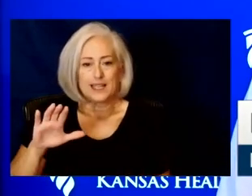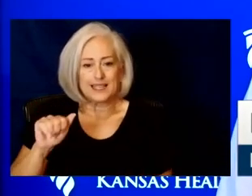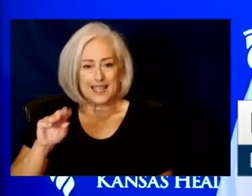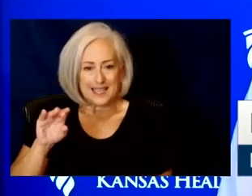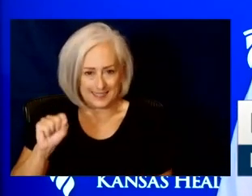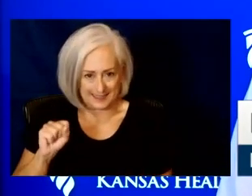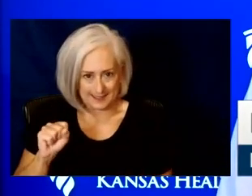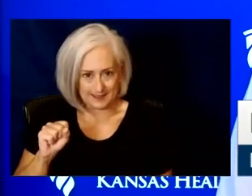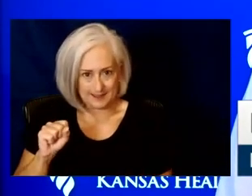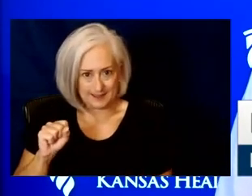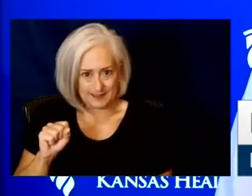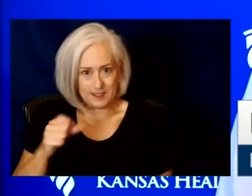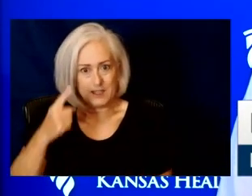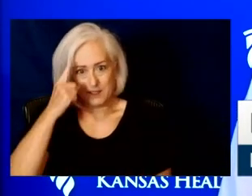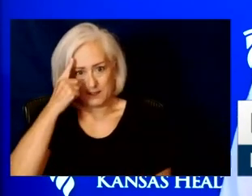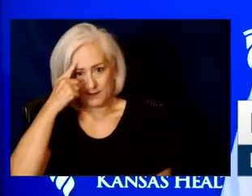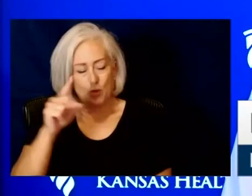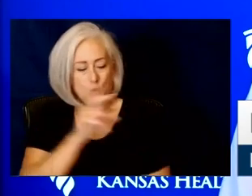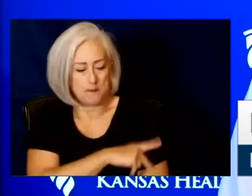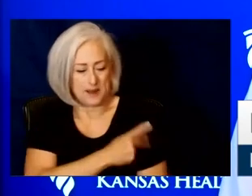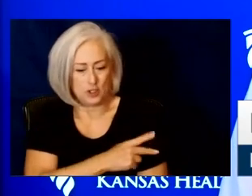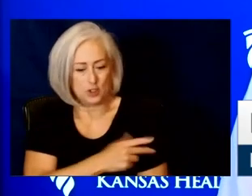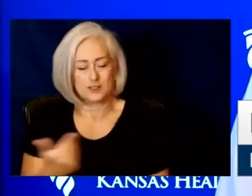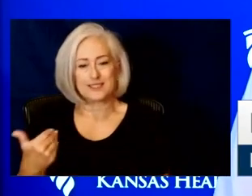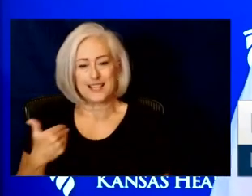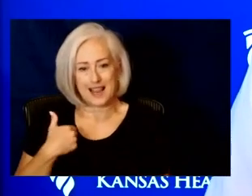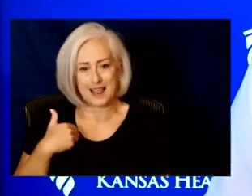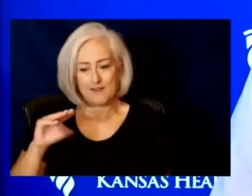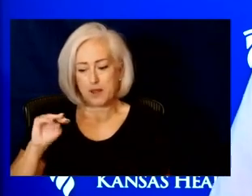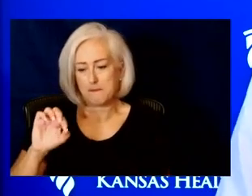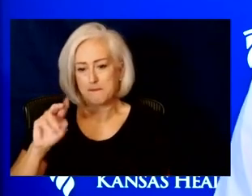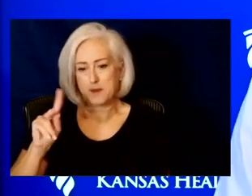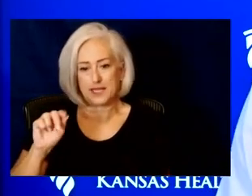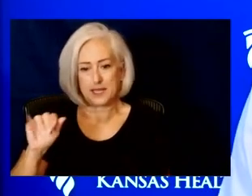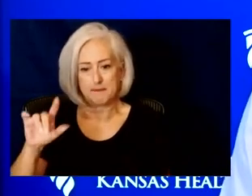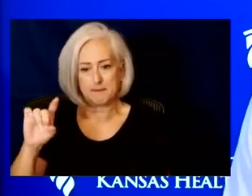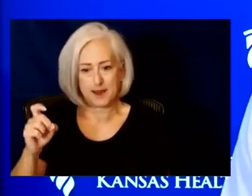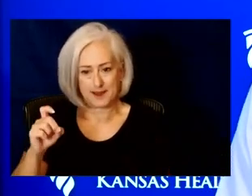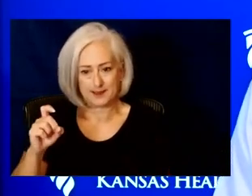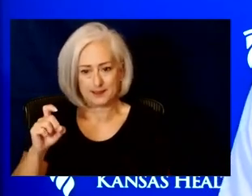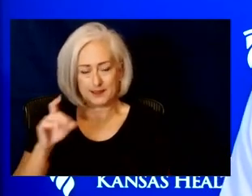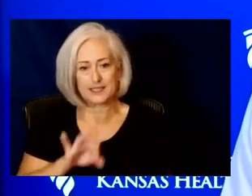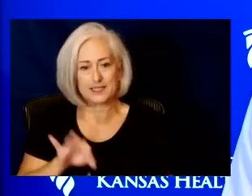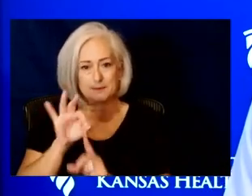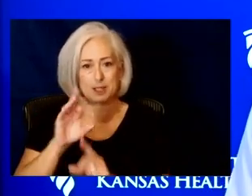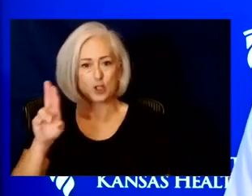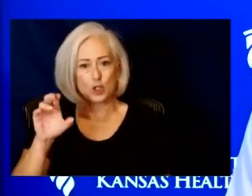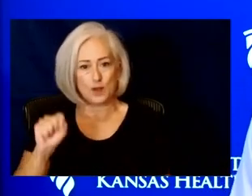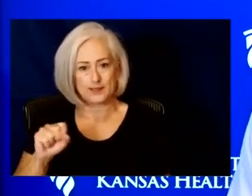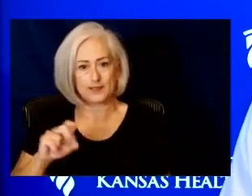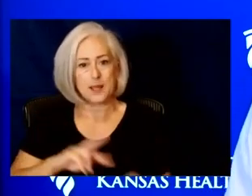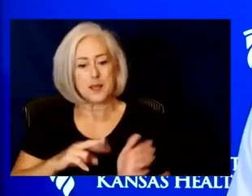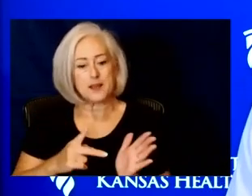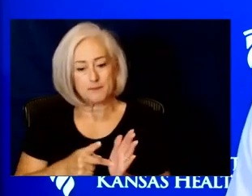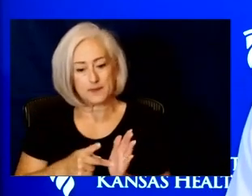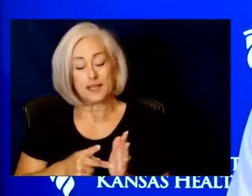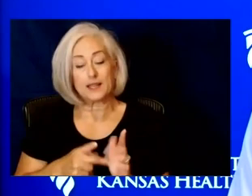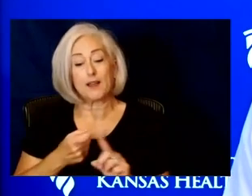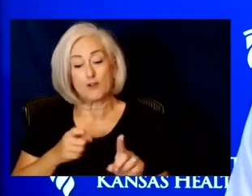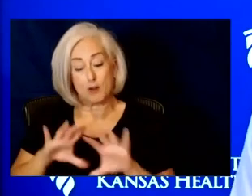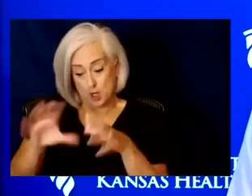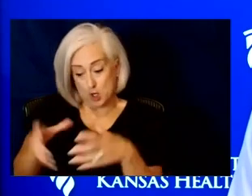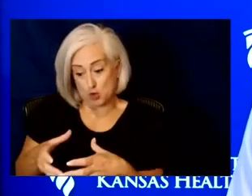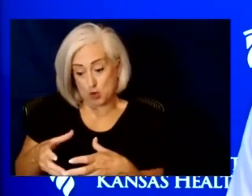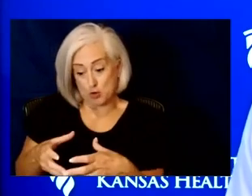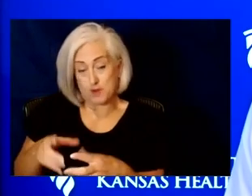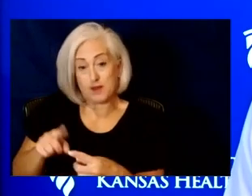that we have seen it, especially in the United States, are really, it is that men who have sex with men group. And we want to continue to put